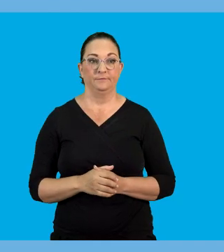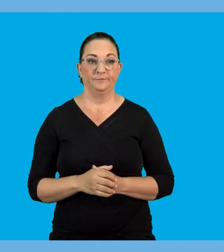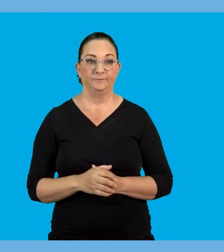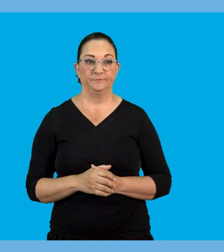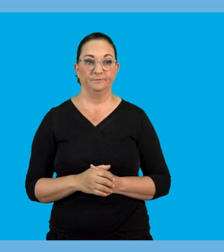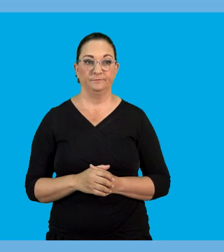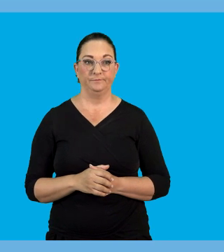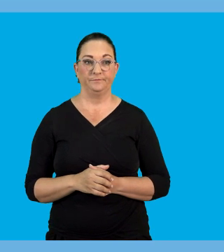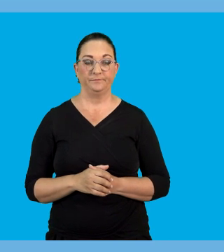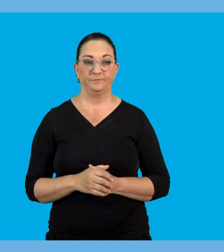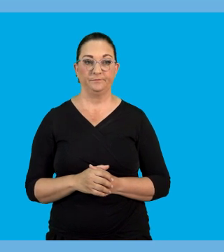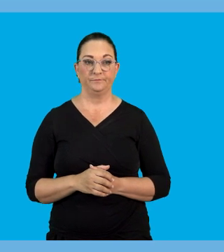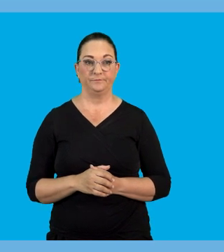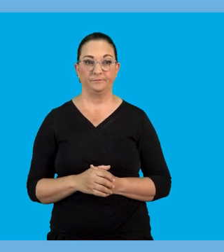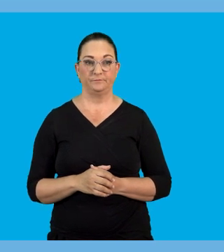more